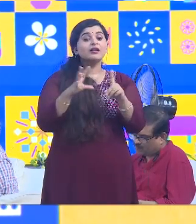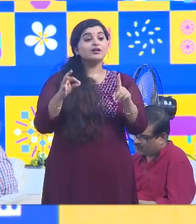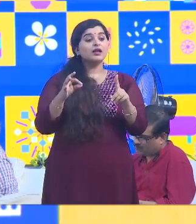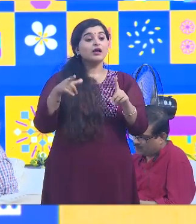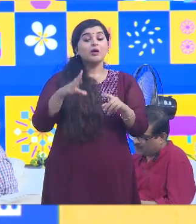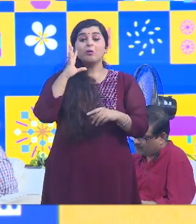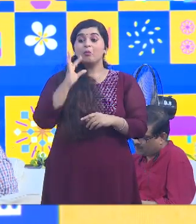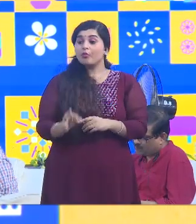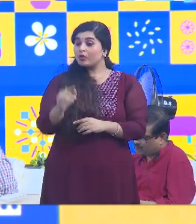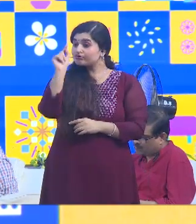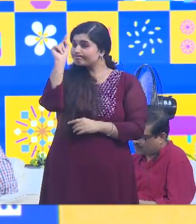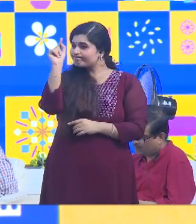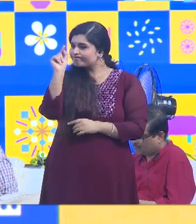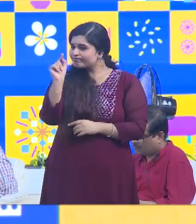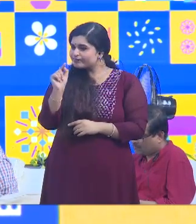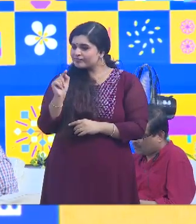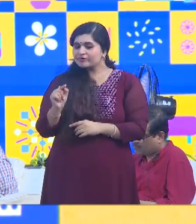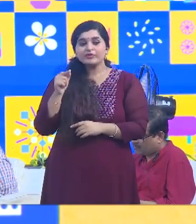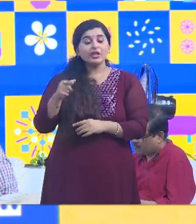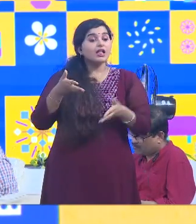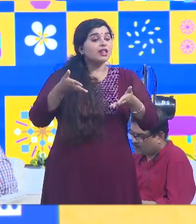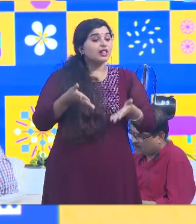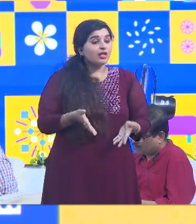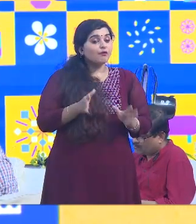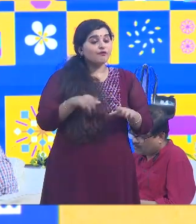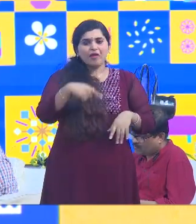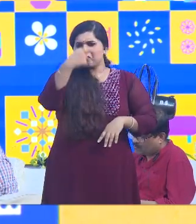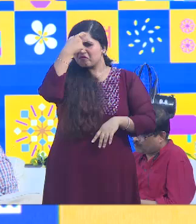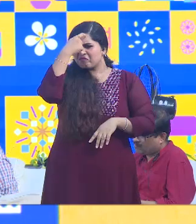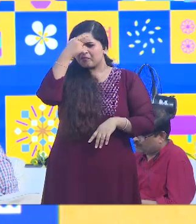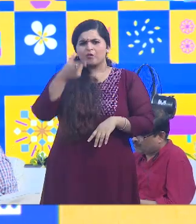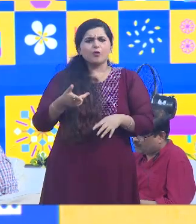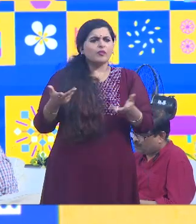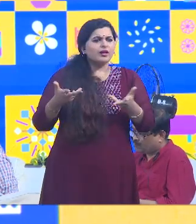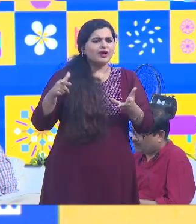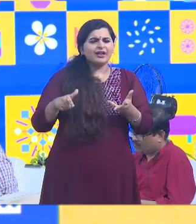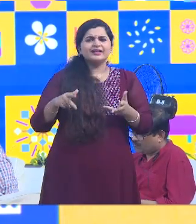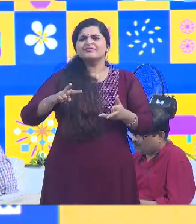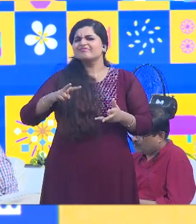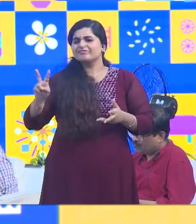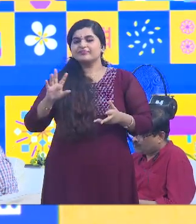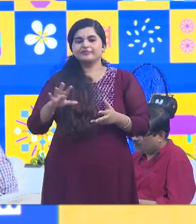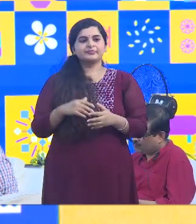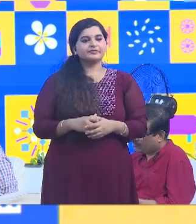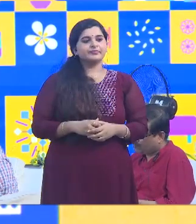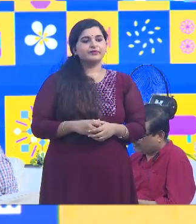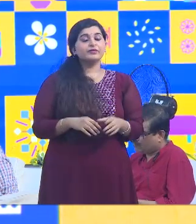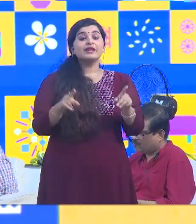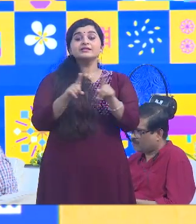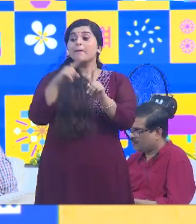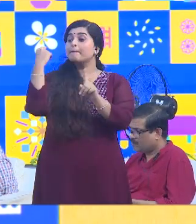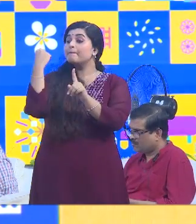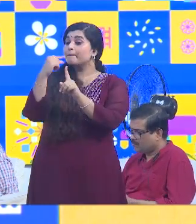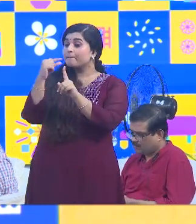factor which we need to look into. The current challenges, some interesting challenges also coming in. Unregulated growth of the private